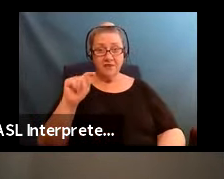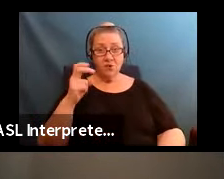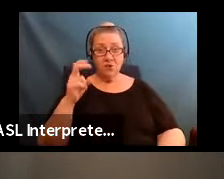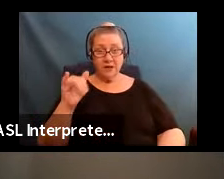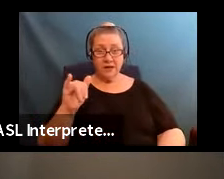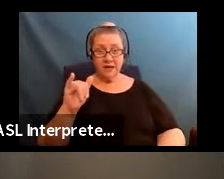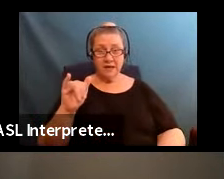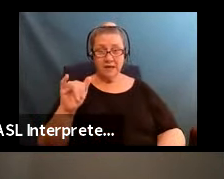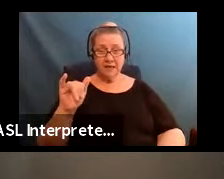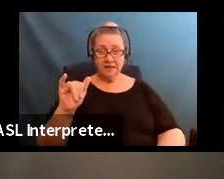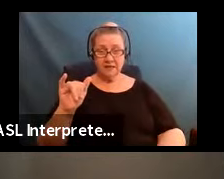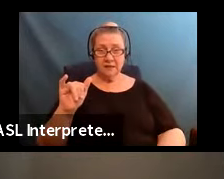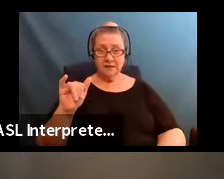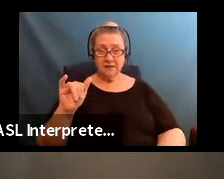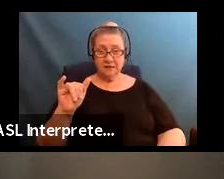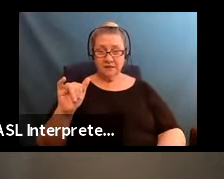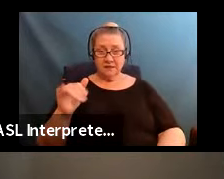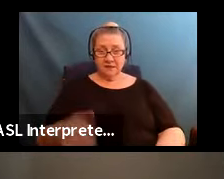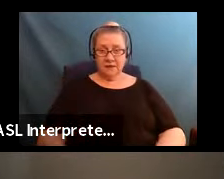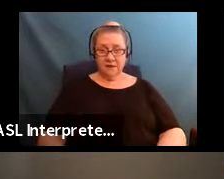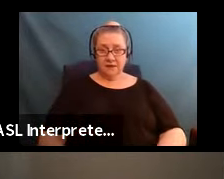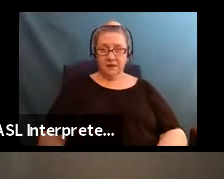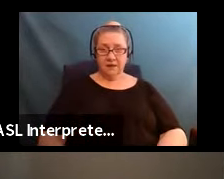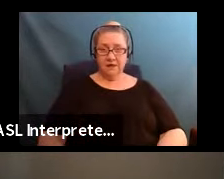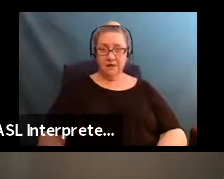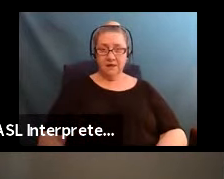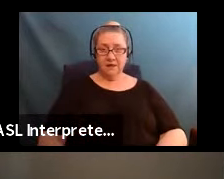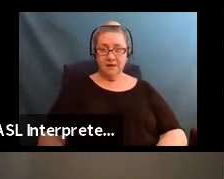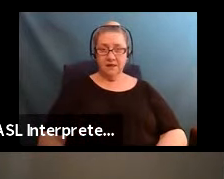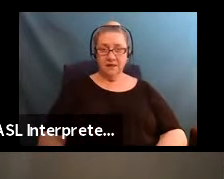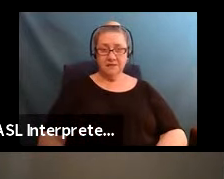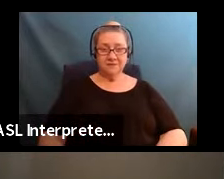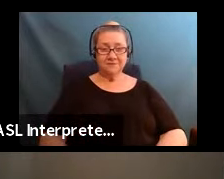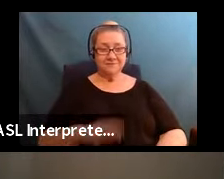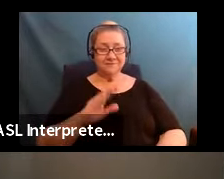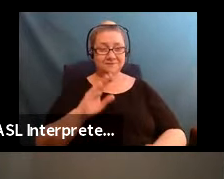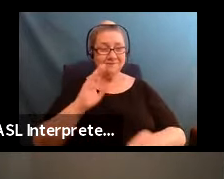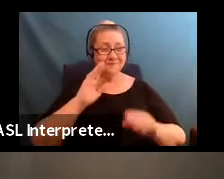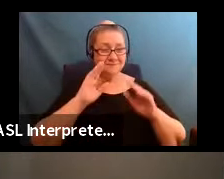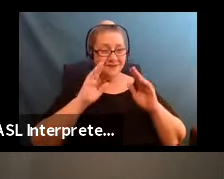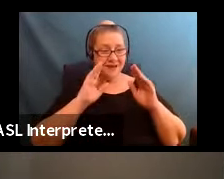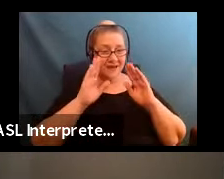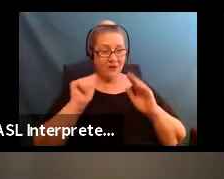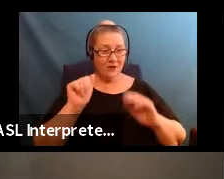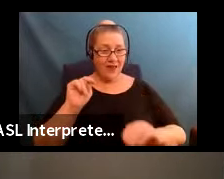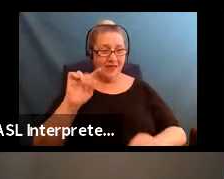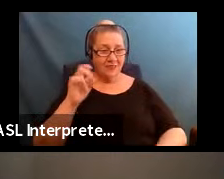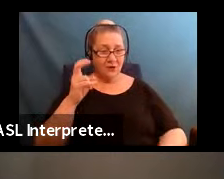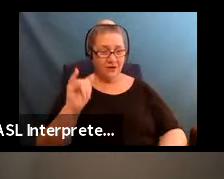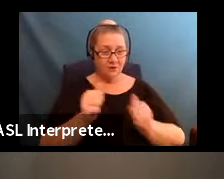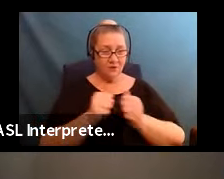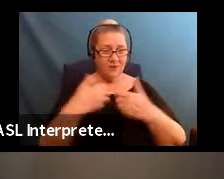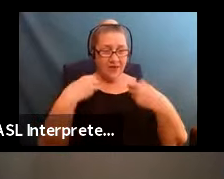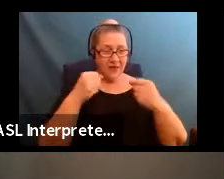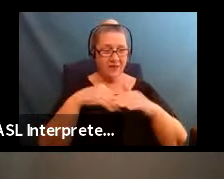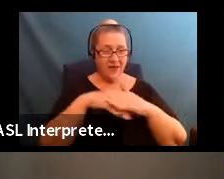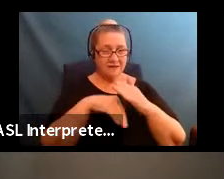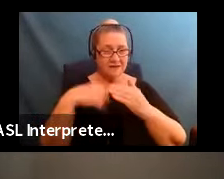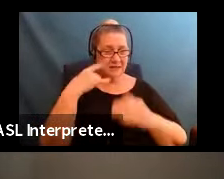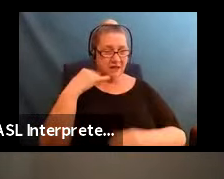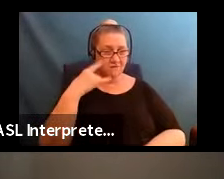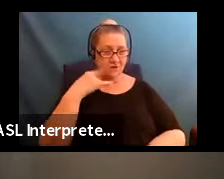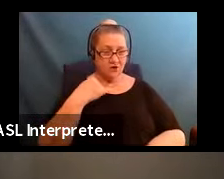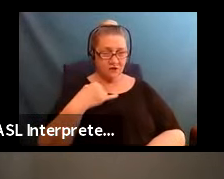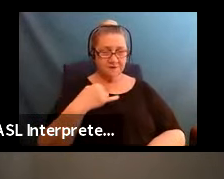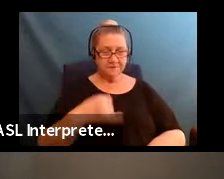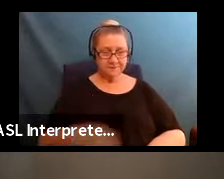to Maria, and then to Esther. Hi, Secretary Richardson. Anthony Wright with Health Access California. First of all, I just want to